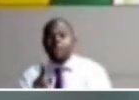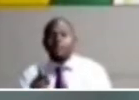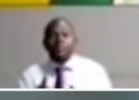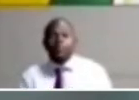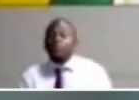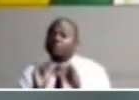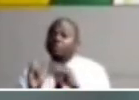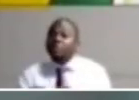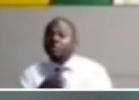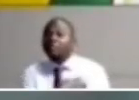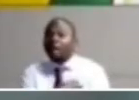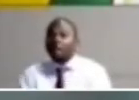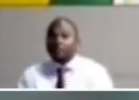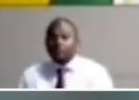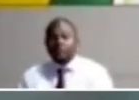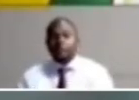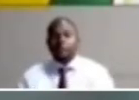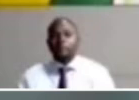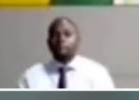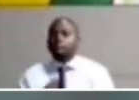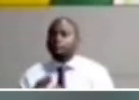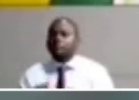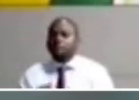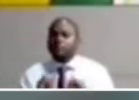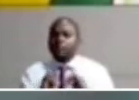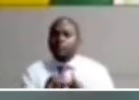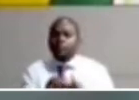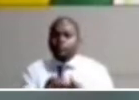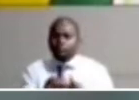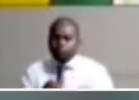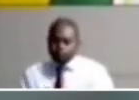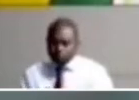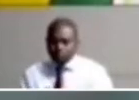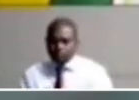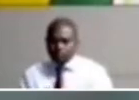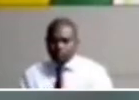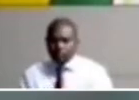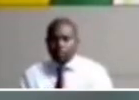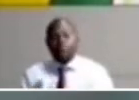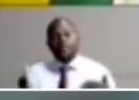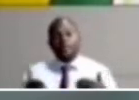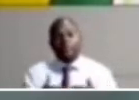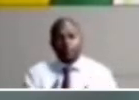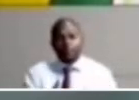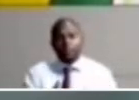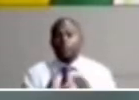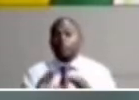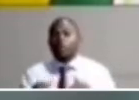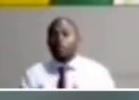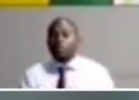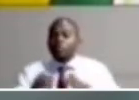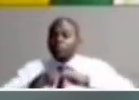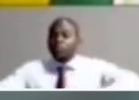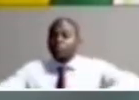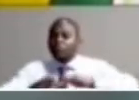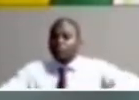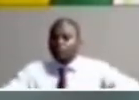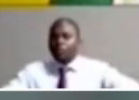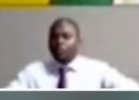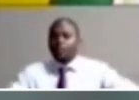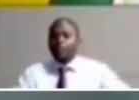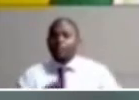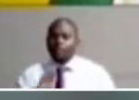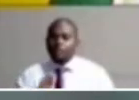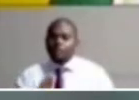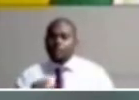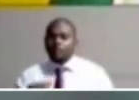in the barracks should either stay away for the duration of the shutdown or camp in the barracks so